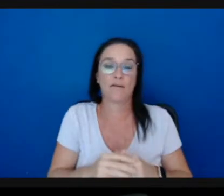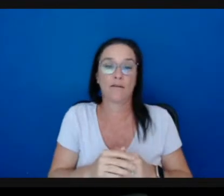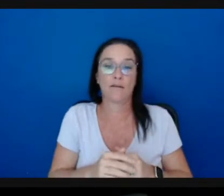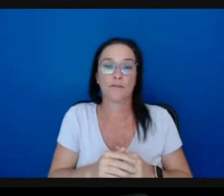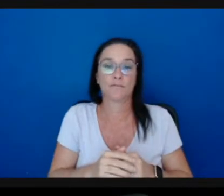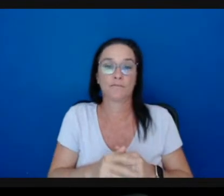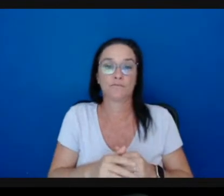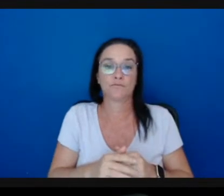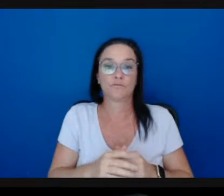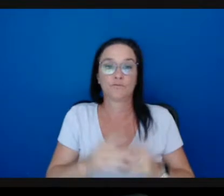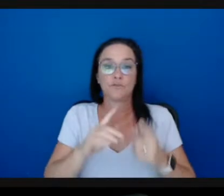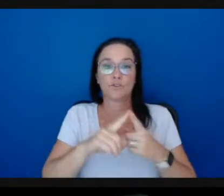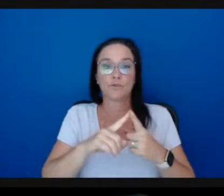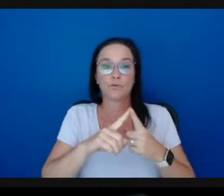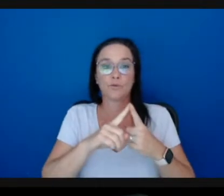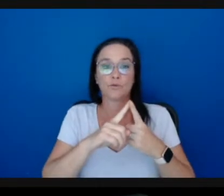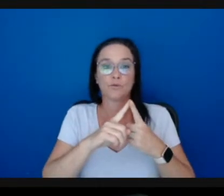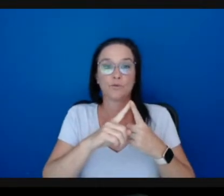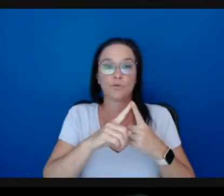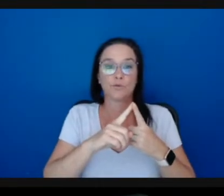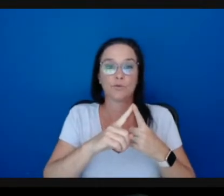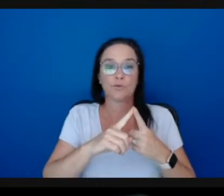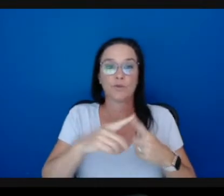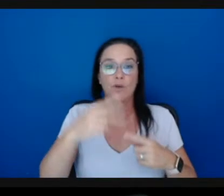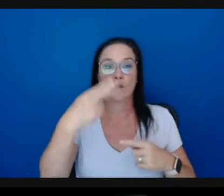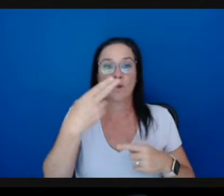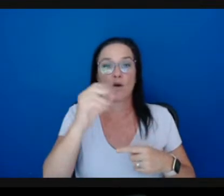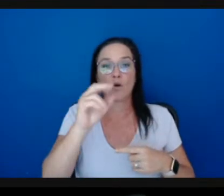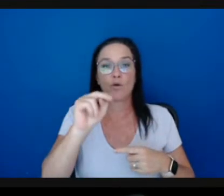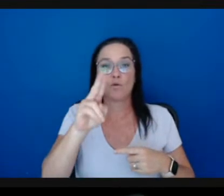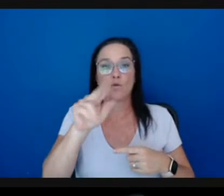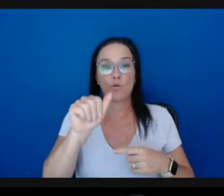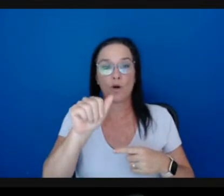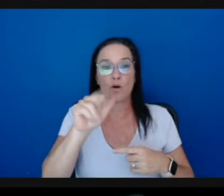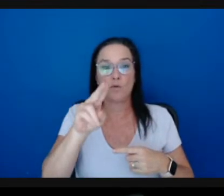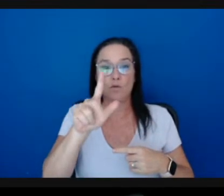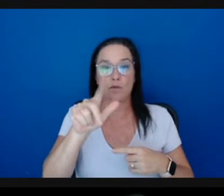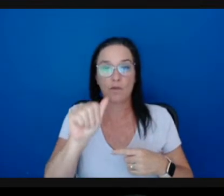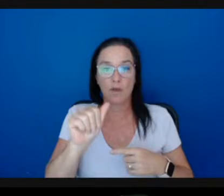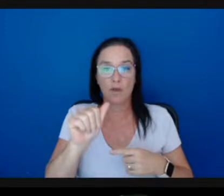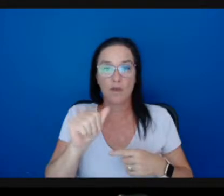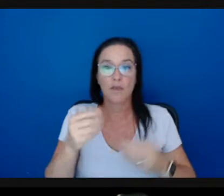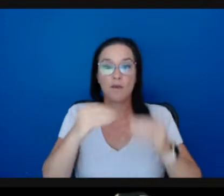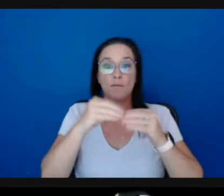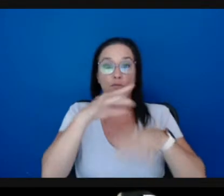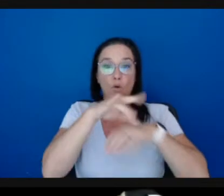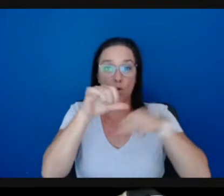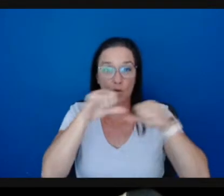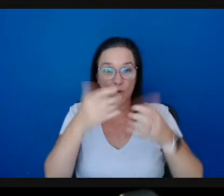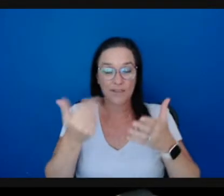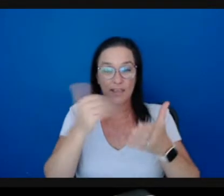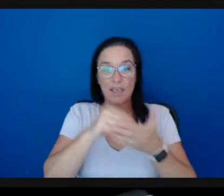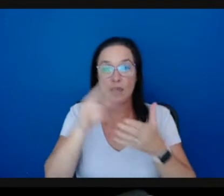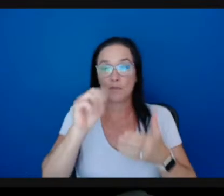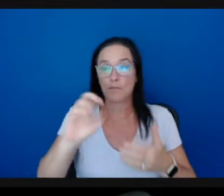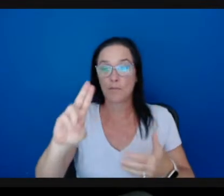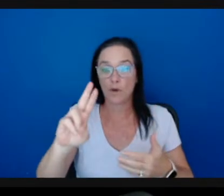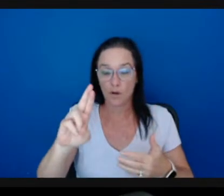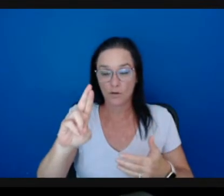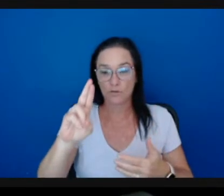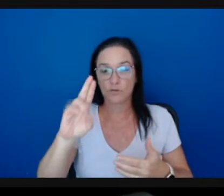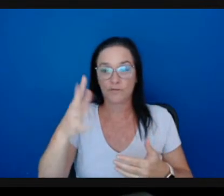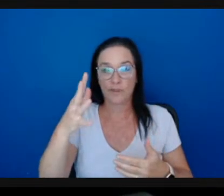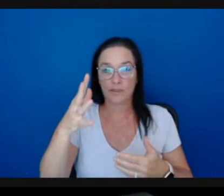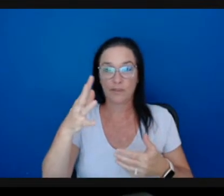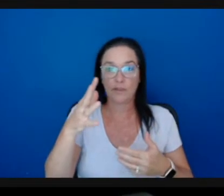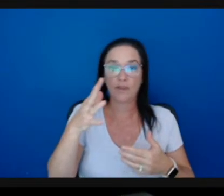all the way up to Honuaula. A new storm of earthquakes on March 5th. Civil defense evacuated